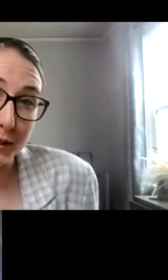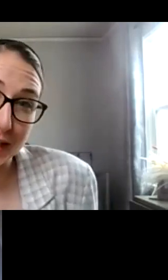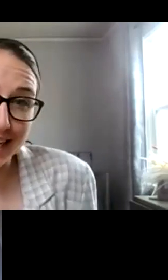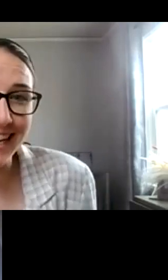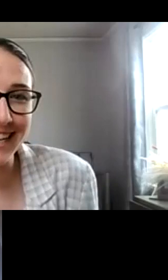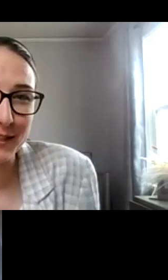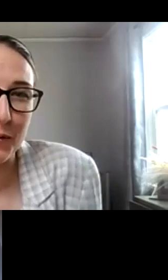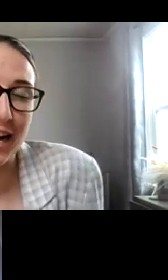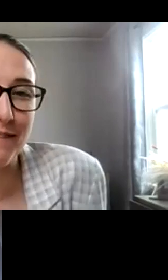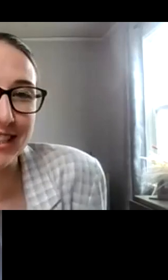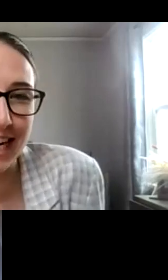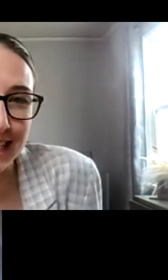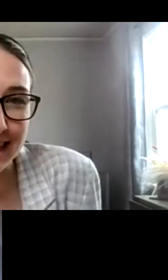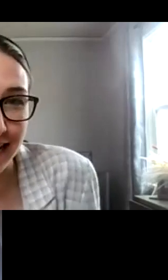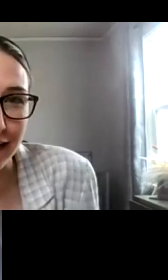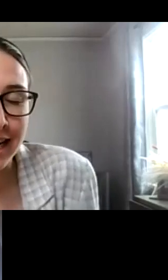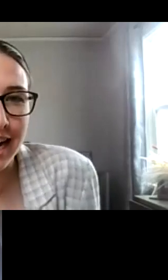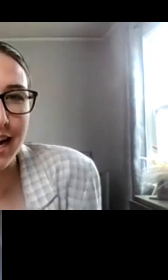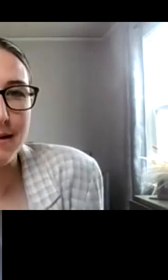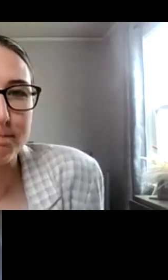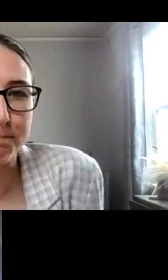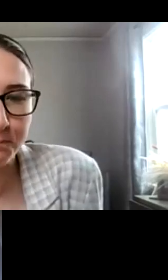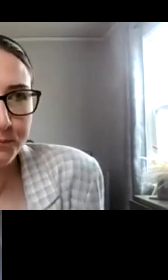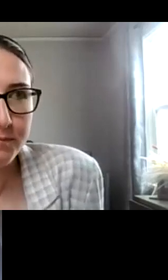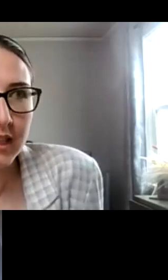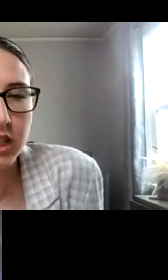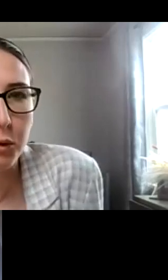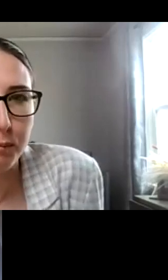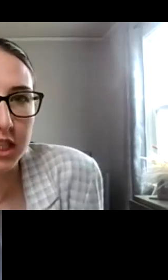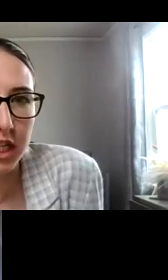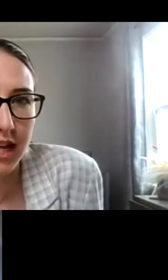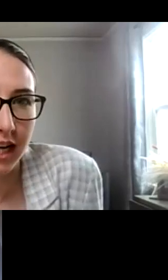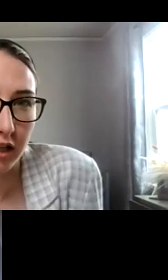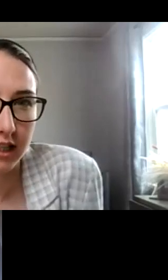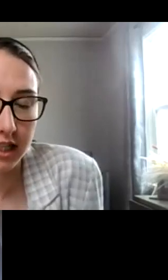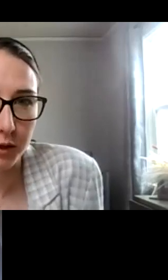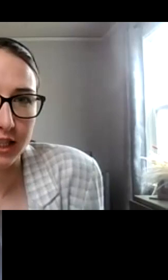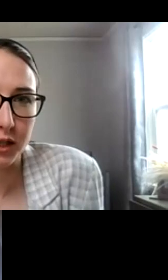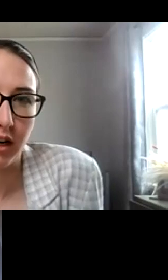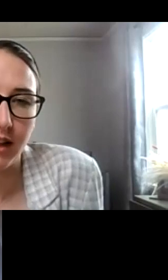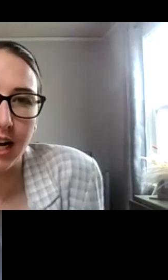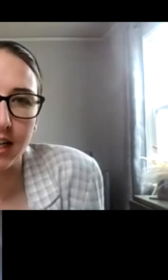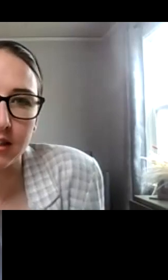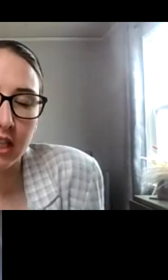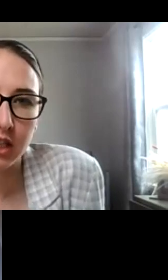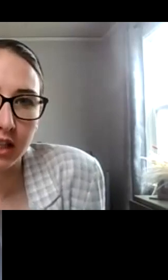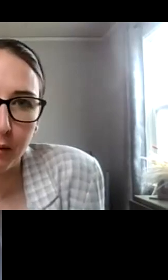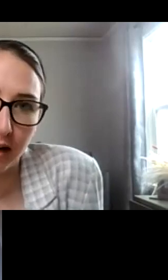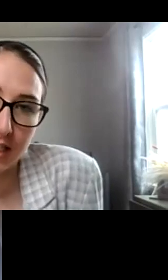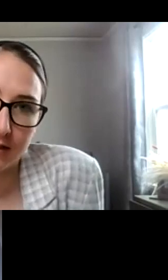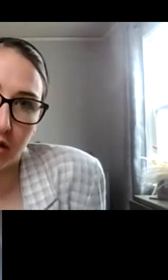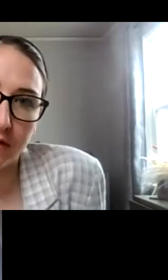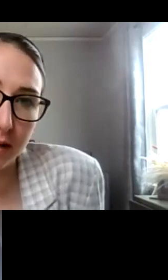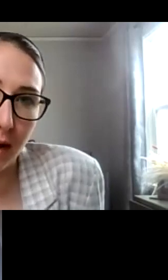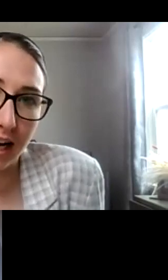and wants really is what we're emphasizing there. So we appreciate that and are continuing to work on that, and certainly